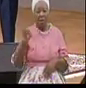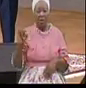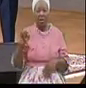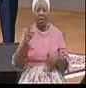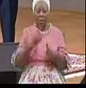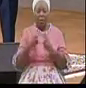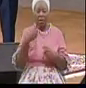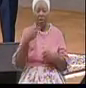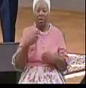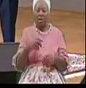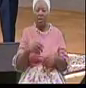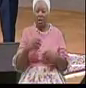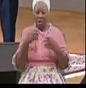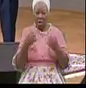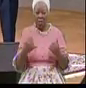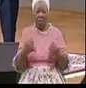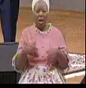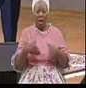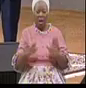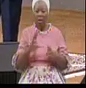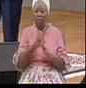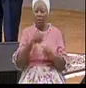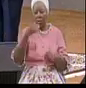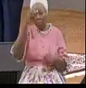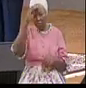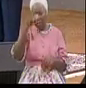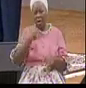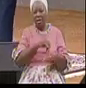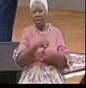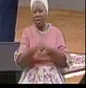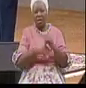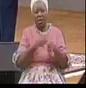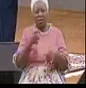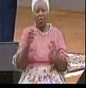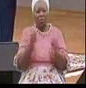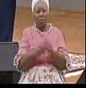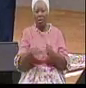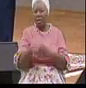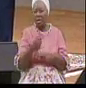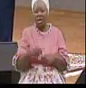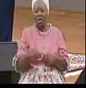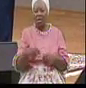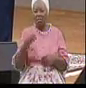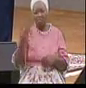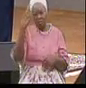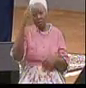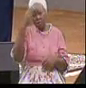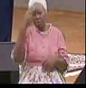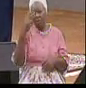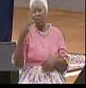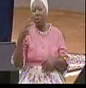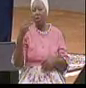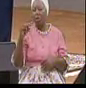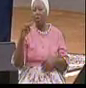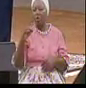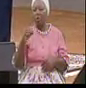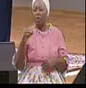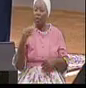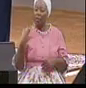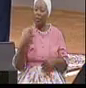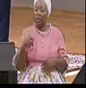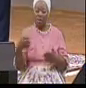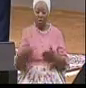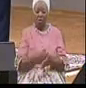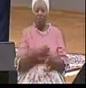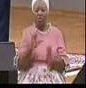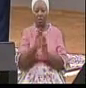now, let no man deceive you with any misinterpretation of the new covenant. Let